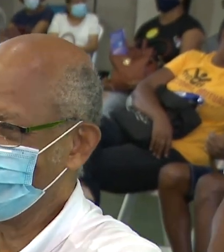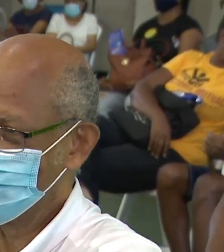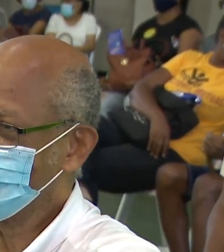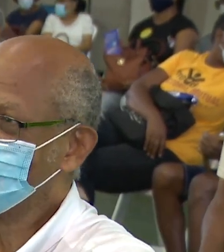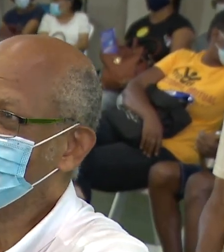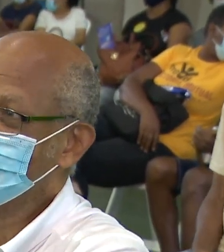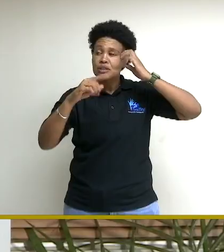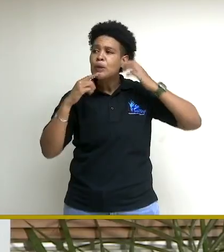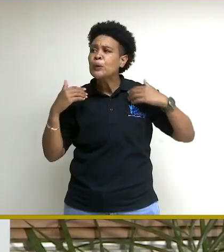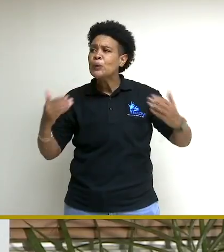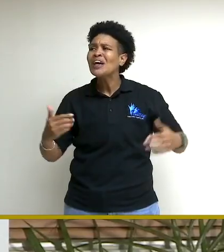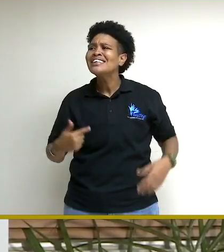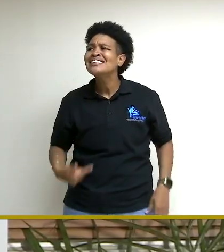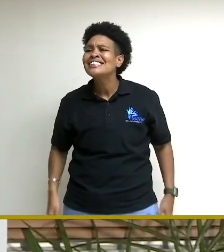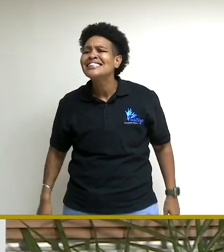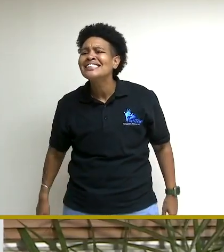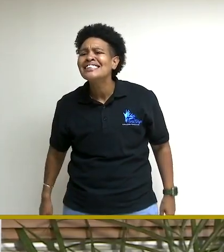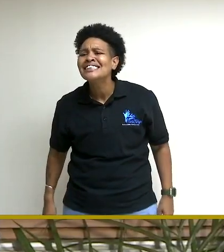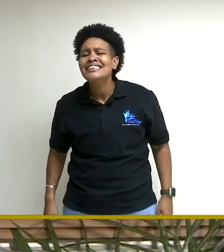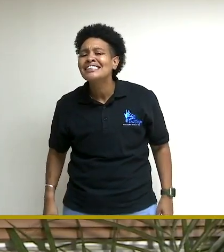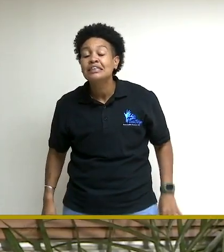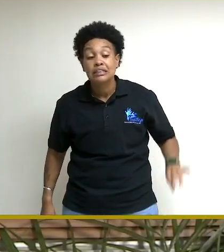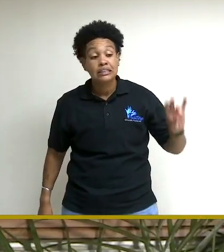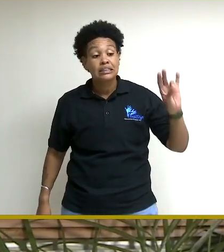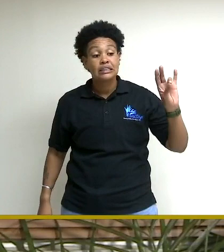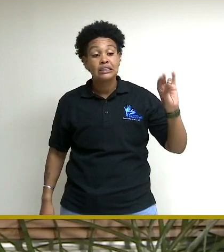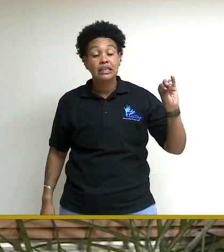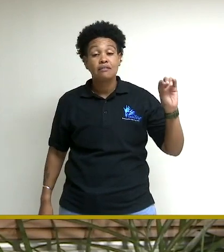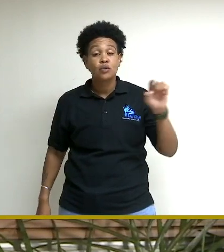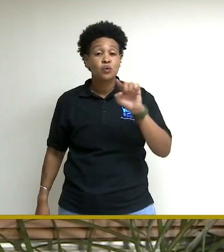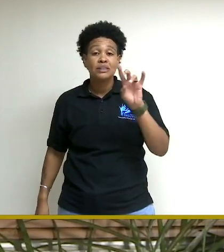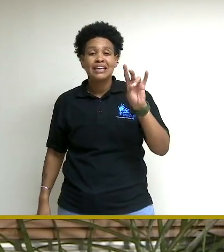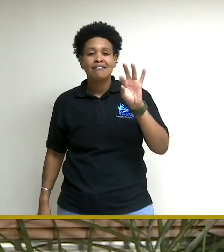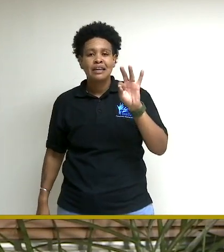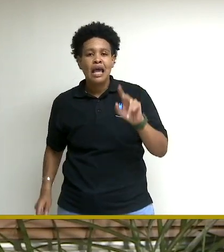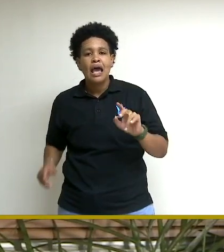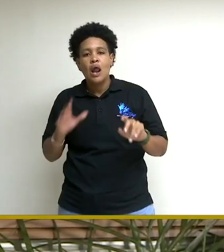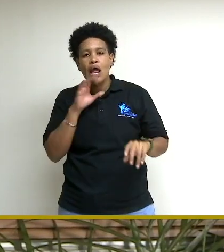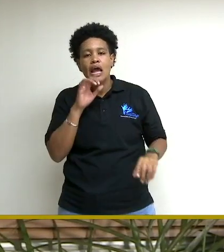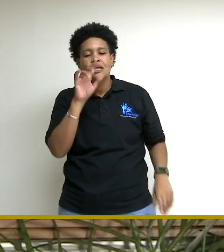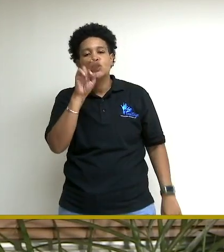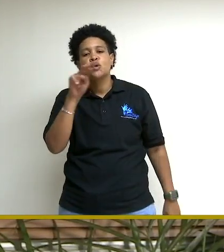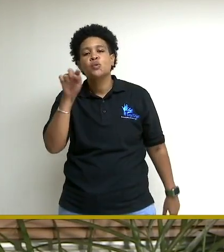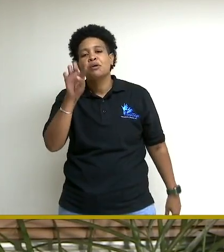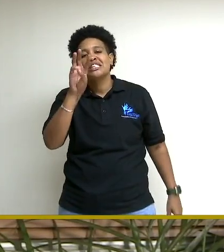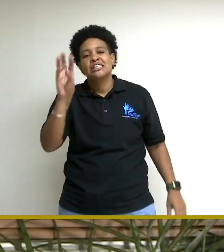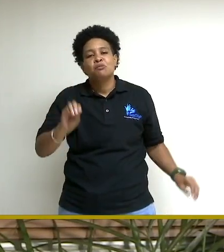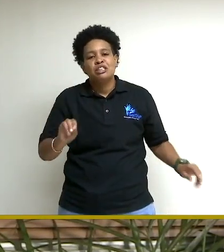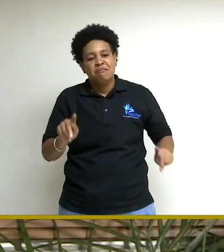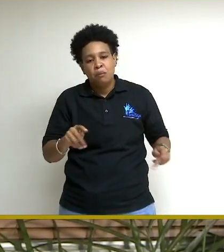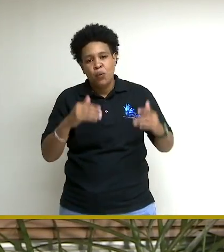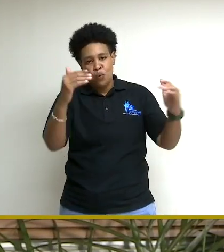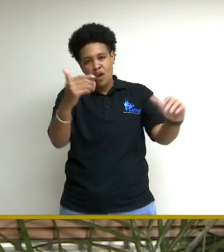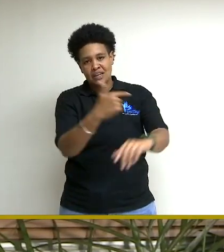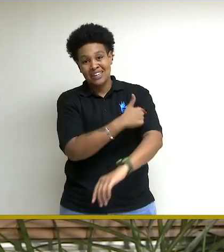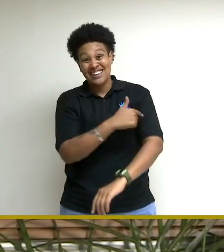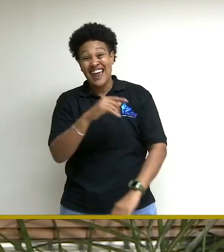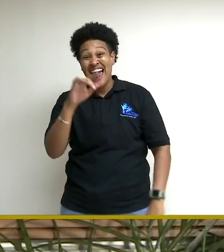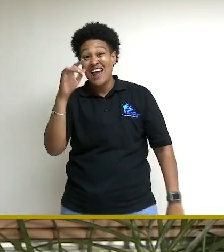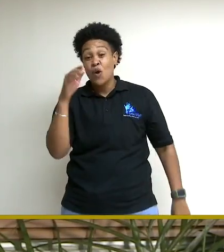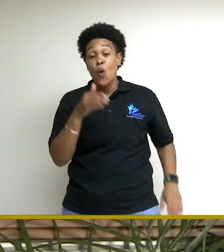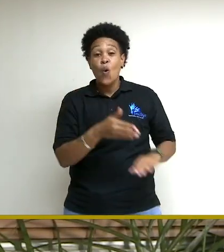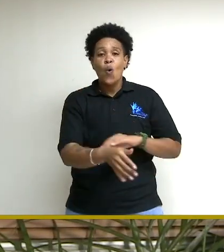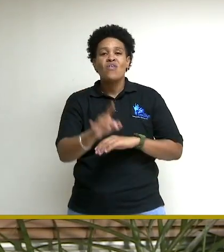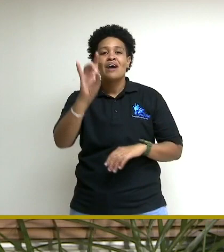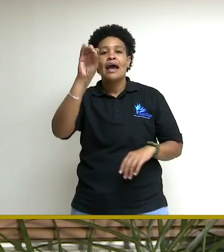the only ones. 70 to 79, 22.6, and over 80, just under